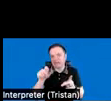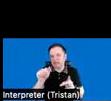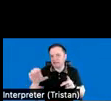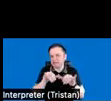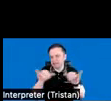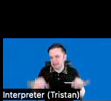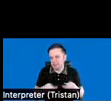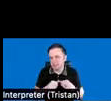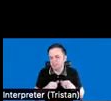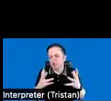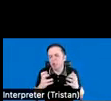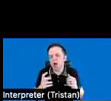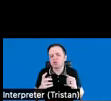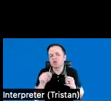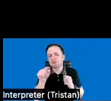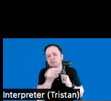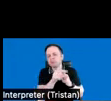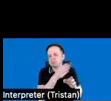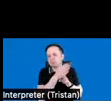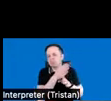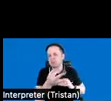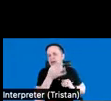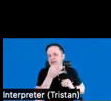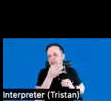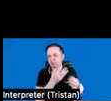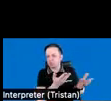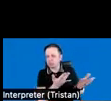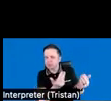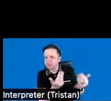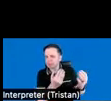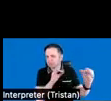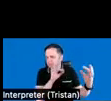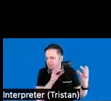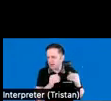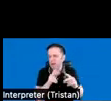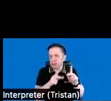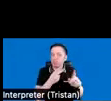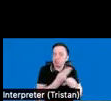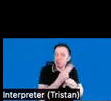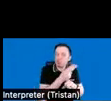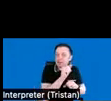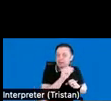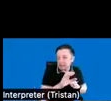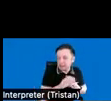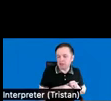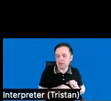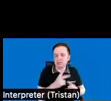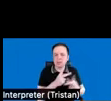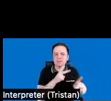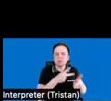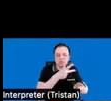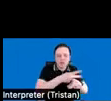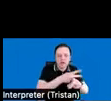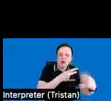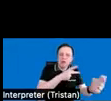hear from experts from all of the stakeholders group. So people who use augmentative communication, caregivers, and people who